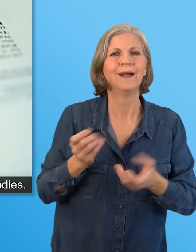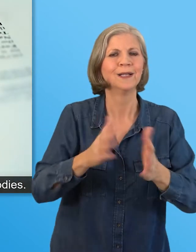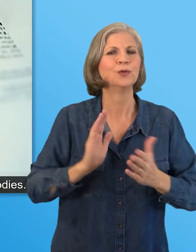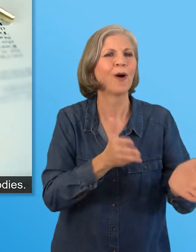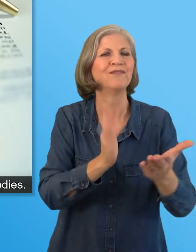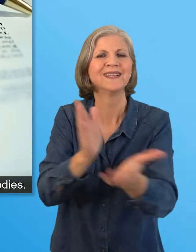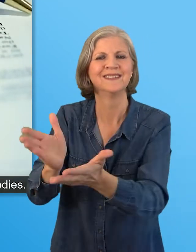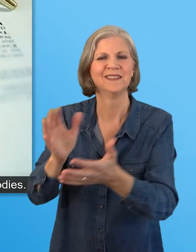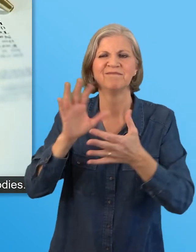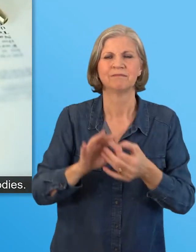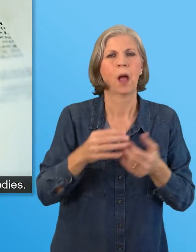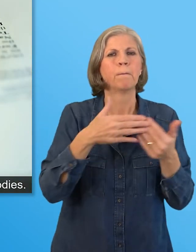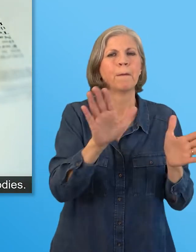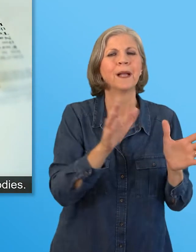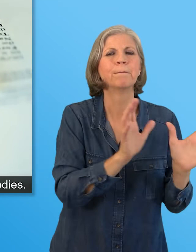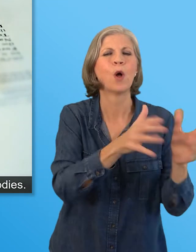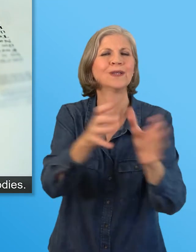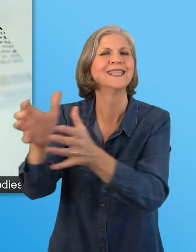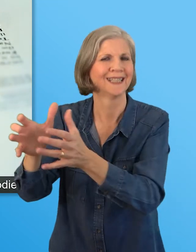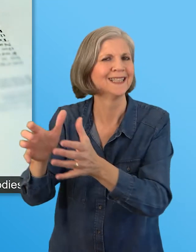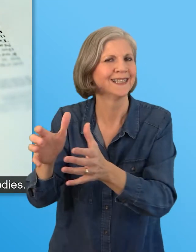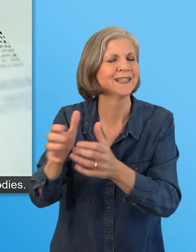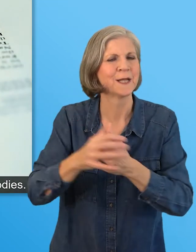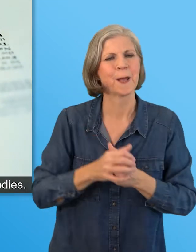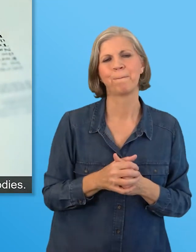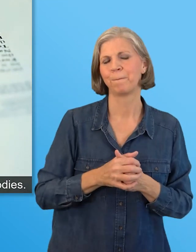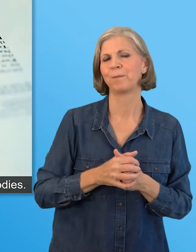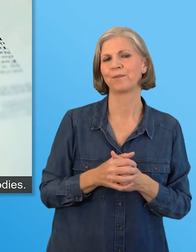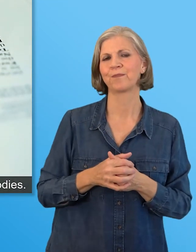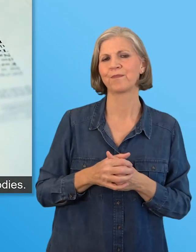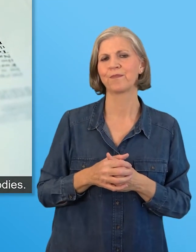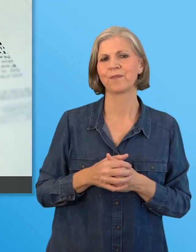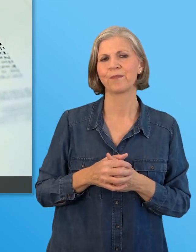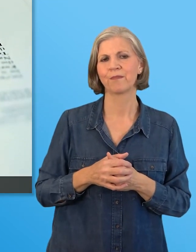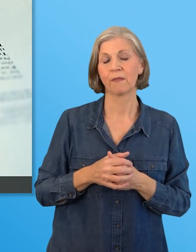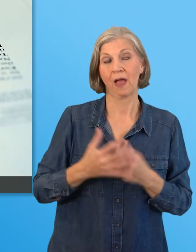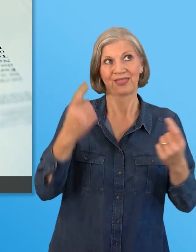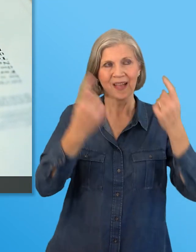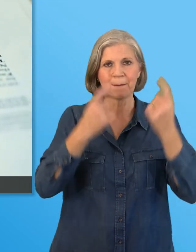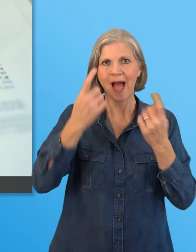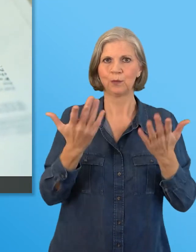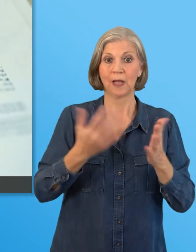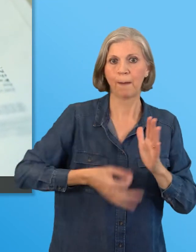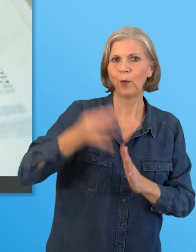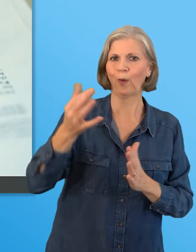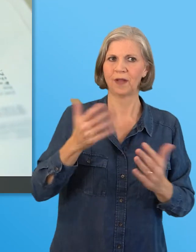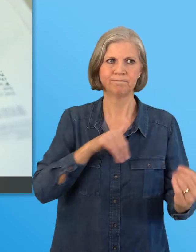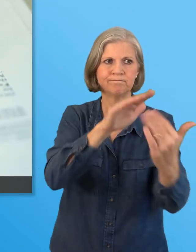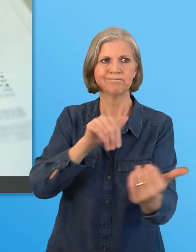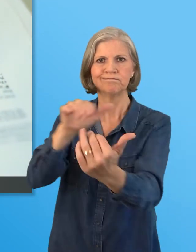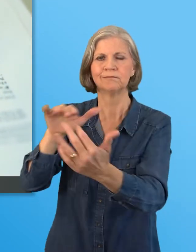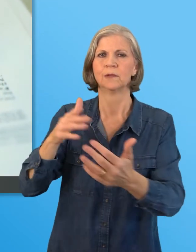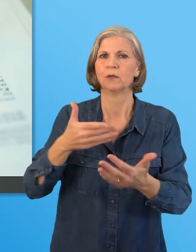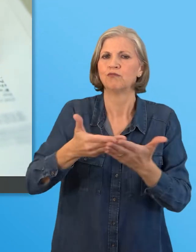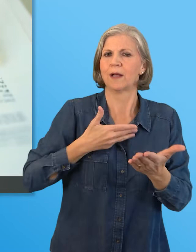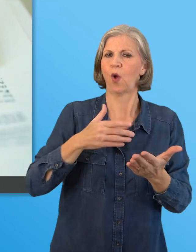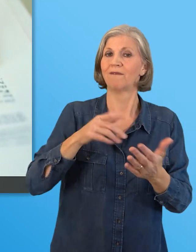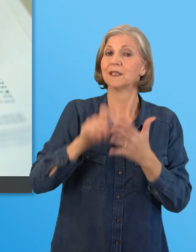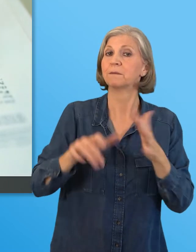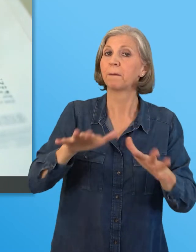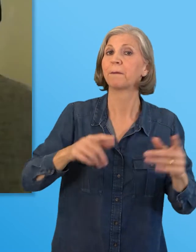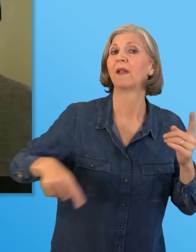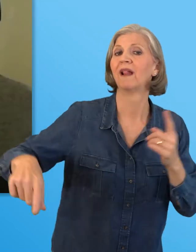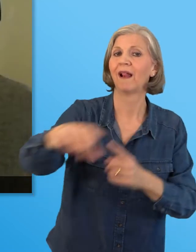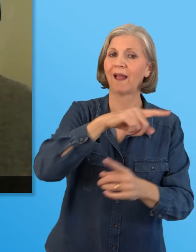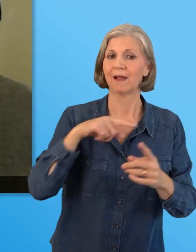people who provide services, on public bodies, to think about meeting the rights of disabled